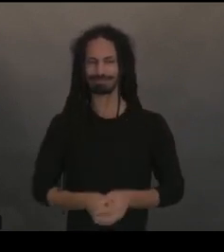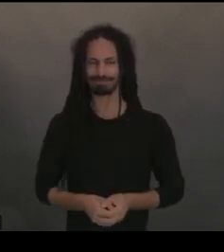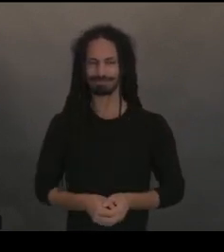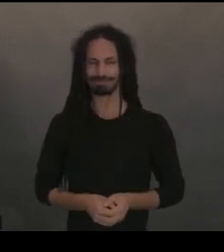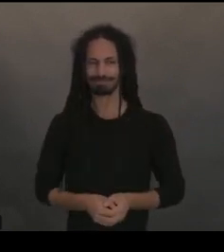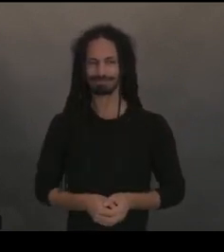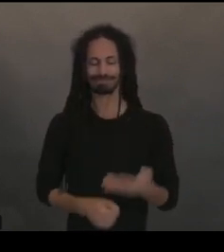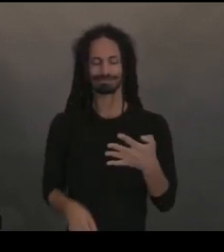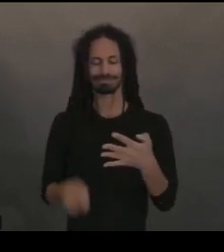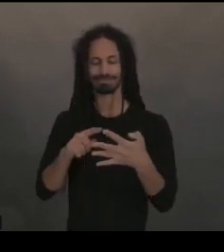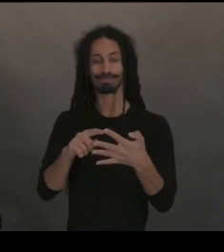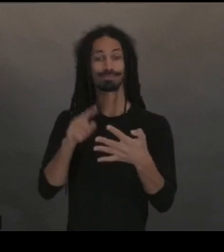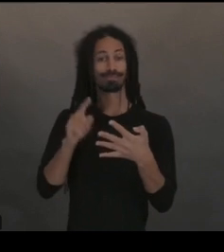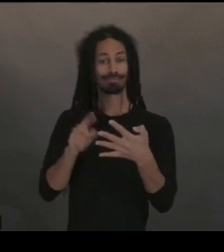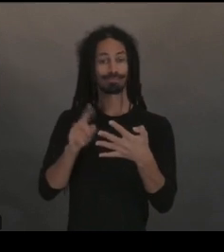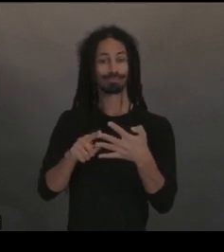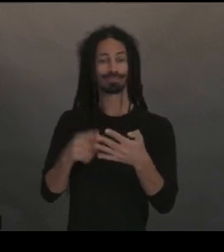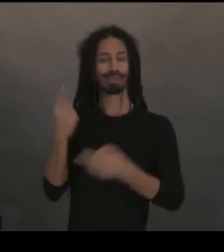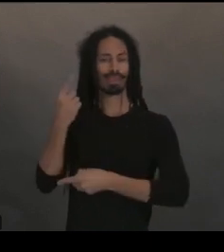look for the date,